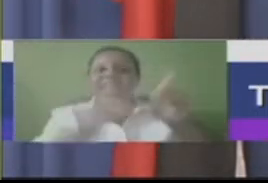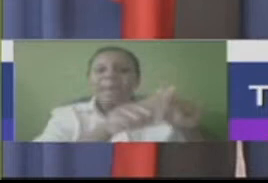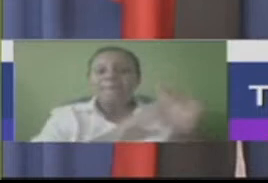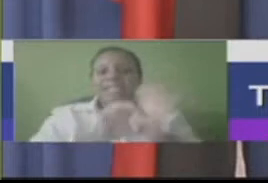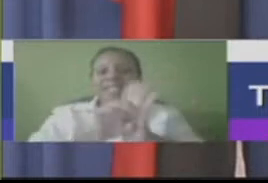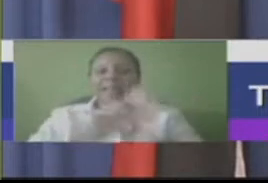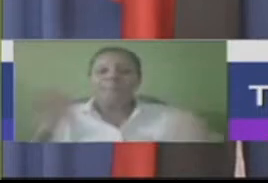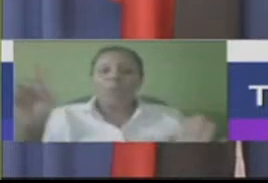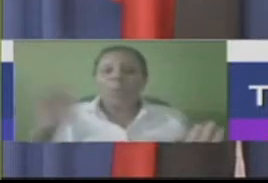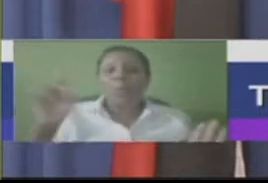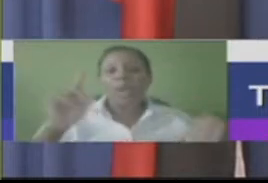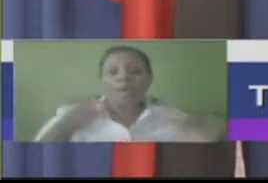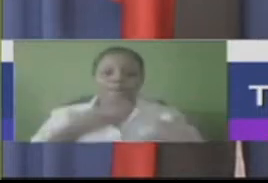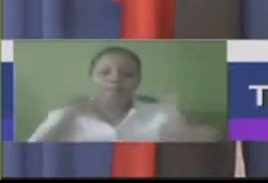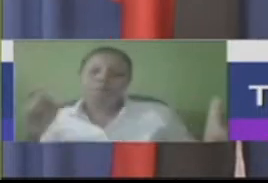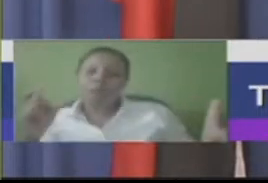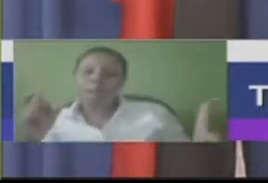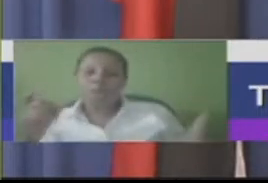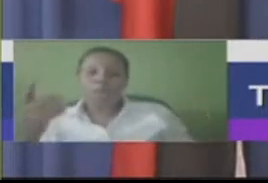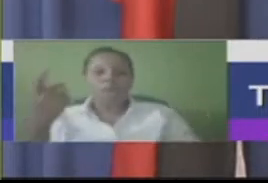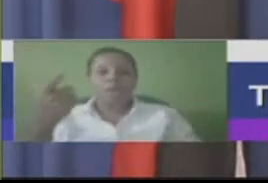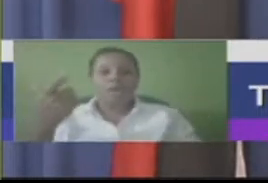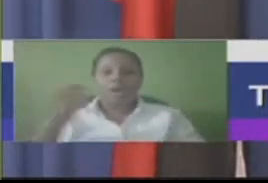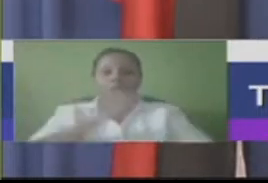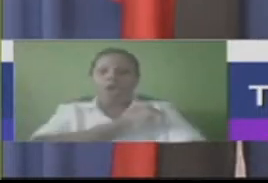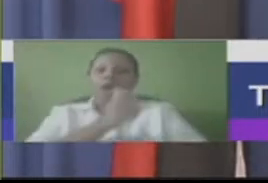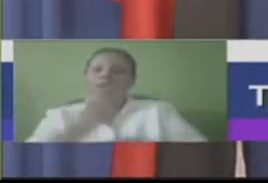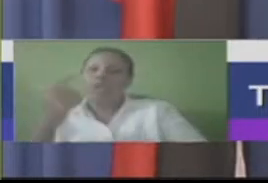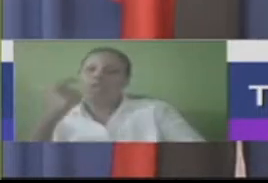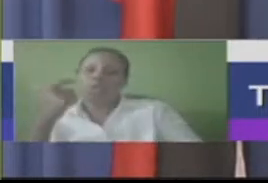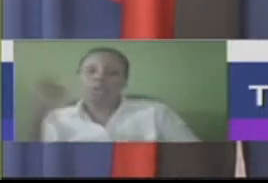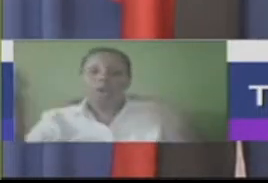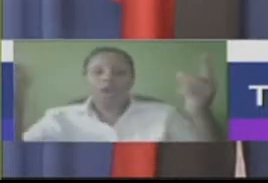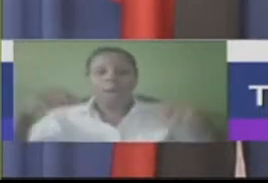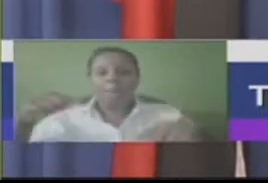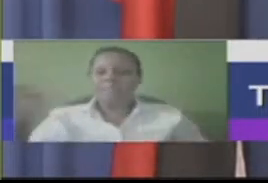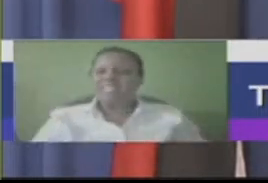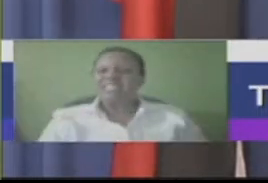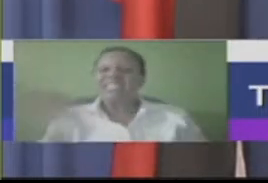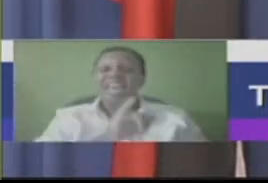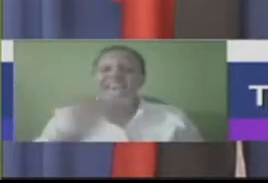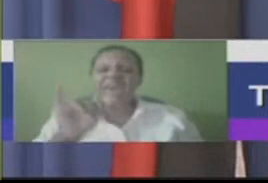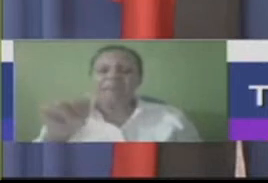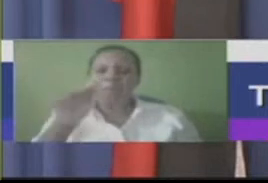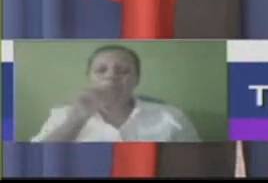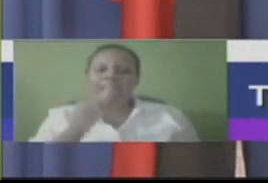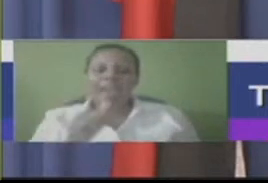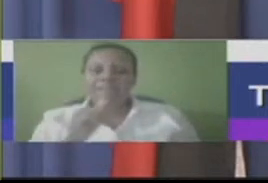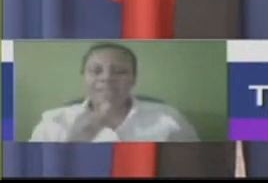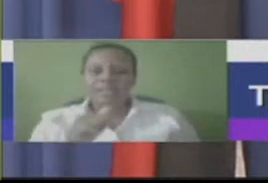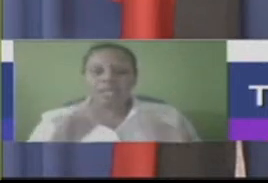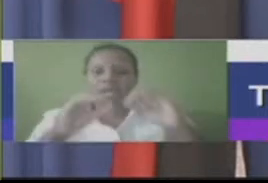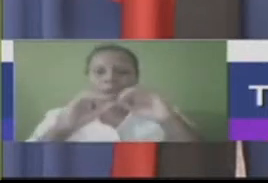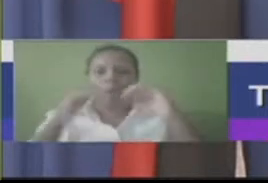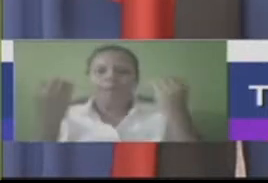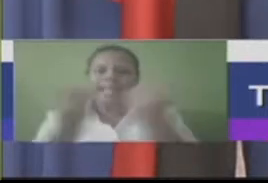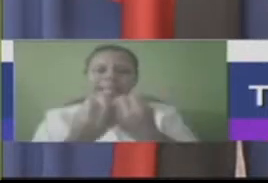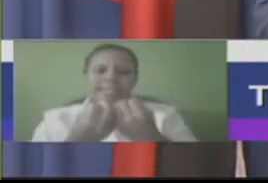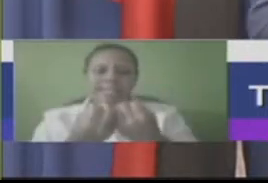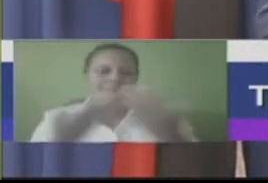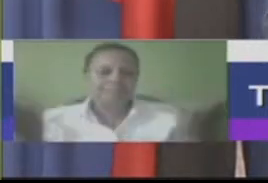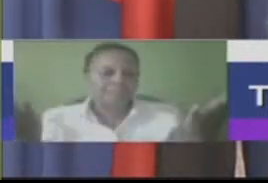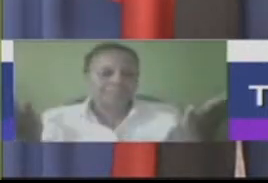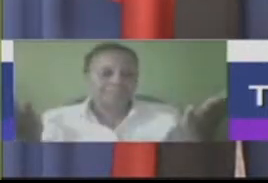the same thing will apply to the private sector if they get their hands on vaccine. And if the vaccine passes